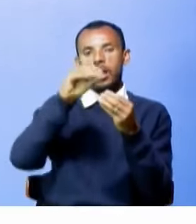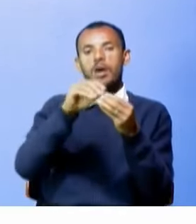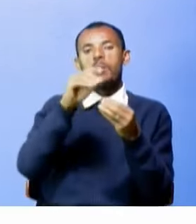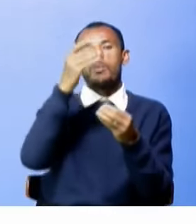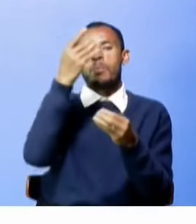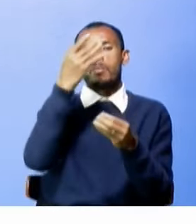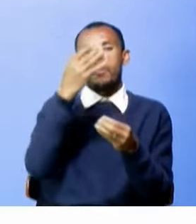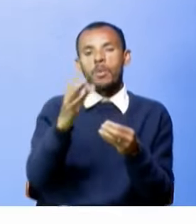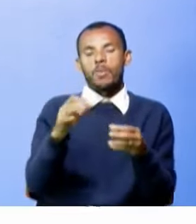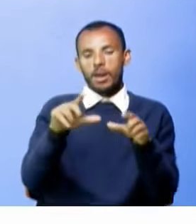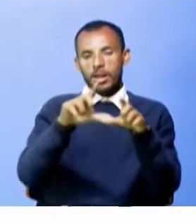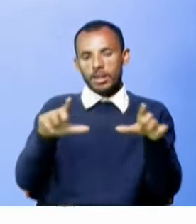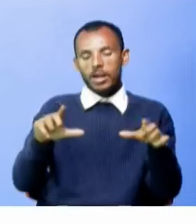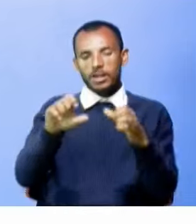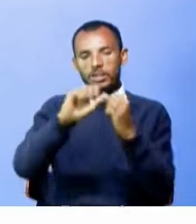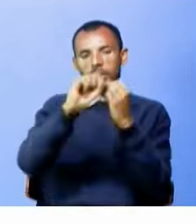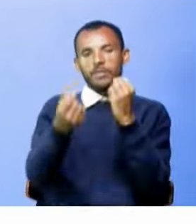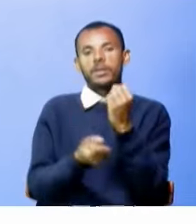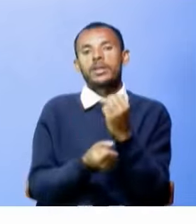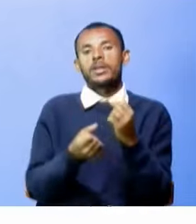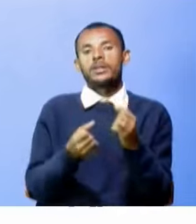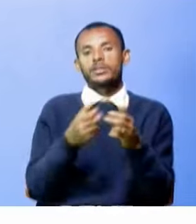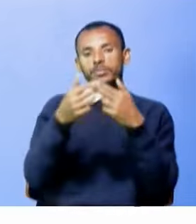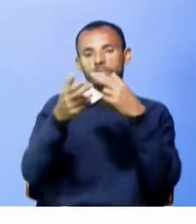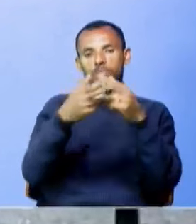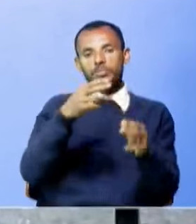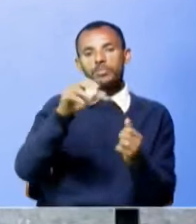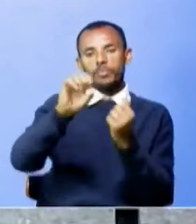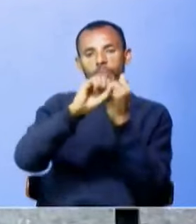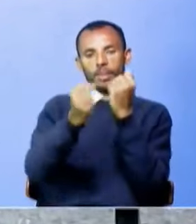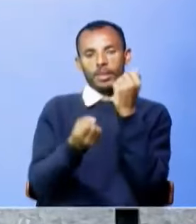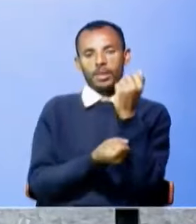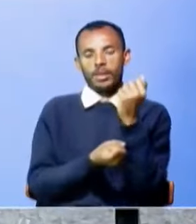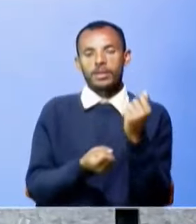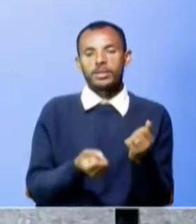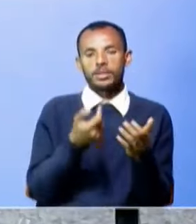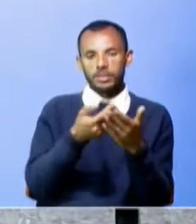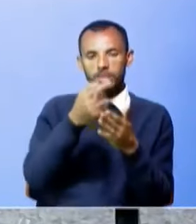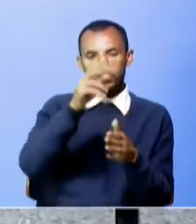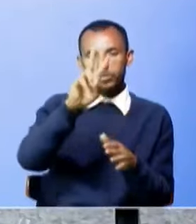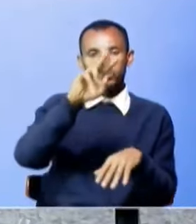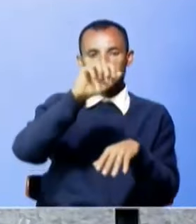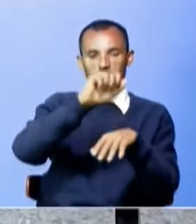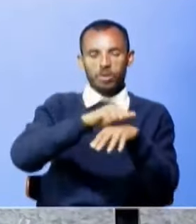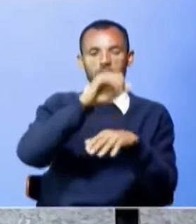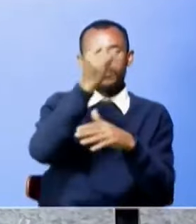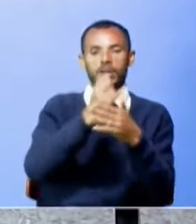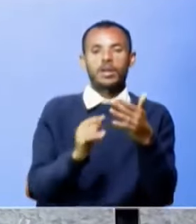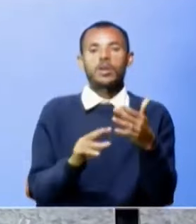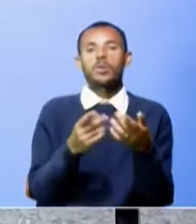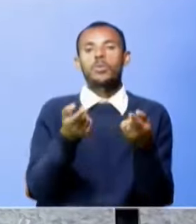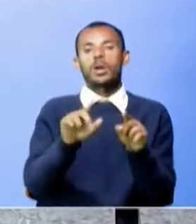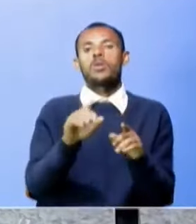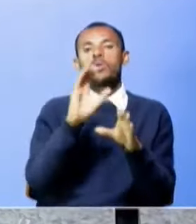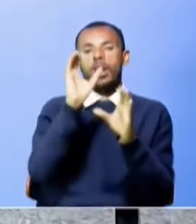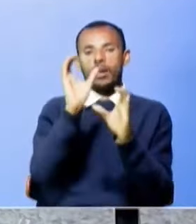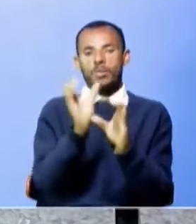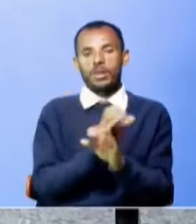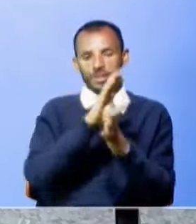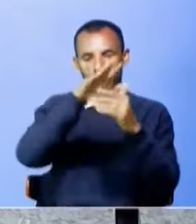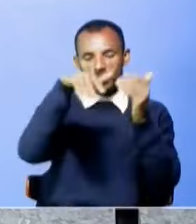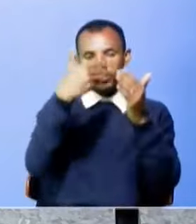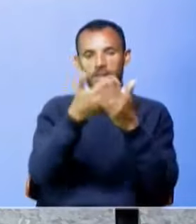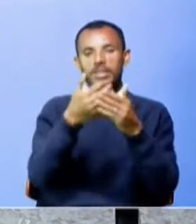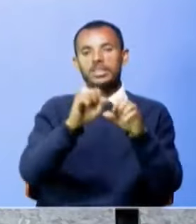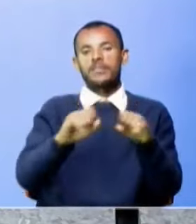lateral surface area plus area of the base. Okay, here in these two solid figure, when you calculate the total surface